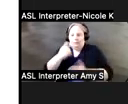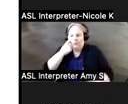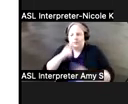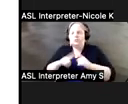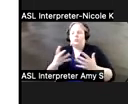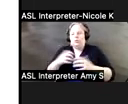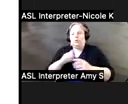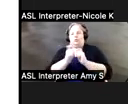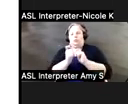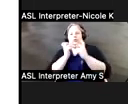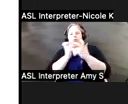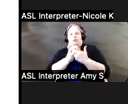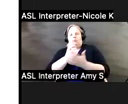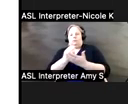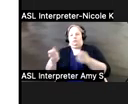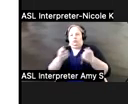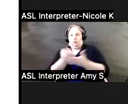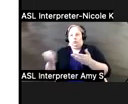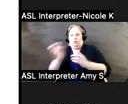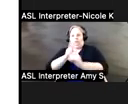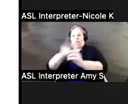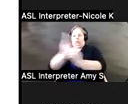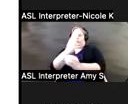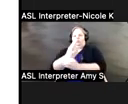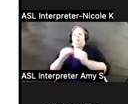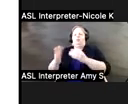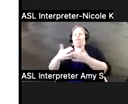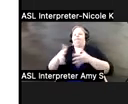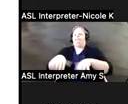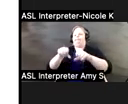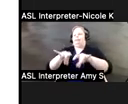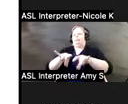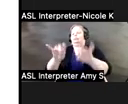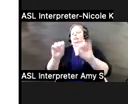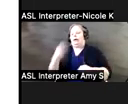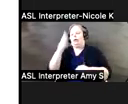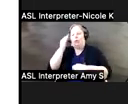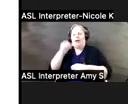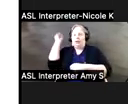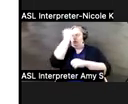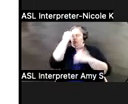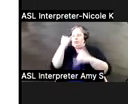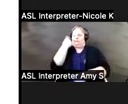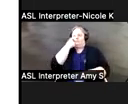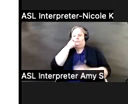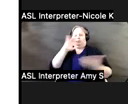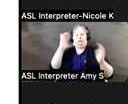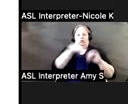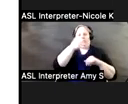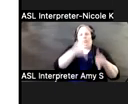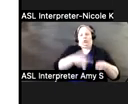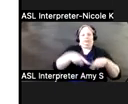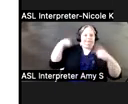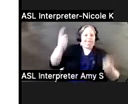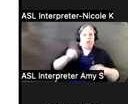use this adaptive controller. So it's going to be easier for them to adapt to the controller because gaming's so fresh in their mind, versus someone who hasn't gamed for a long time.